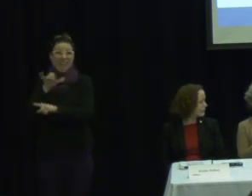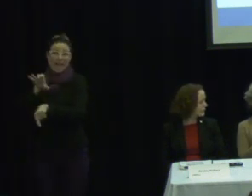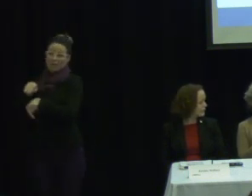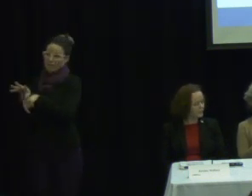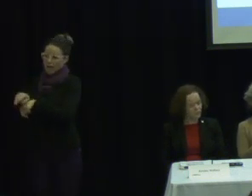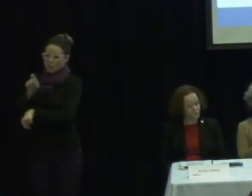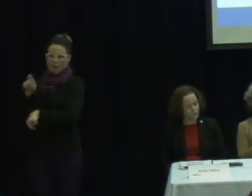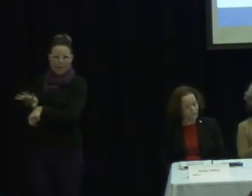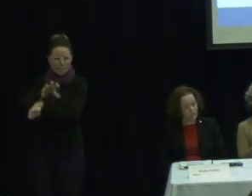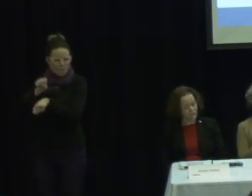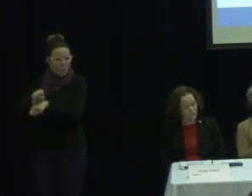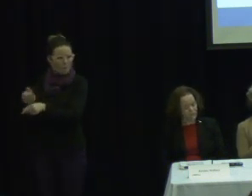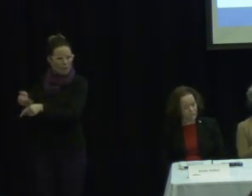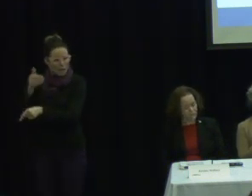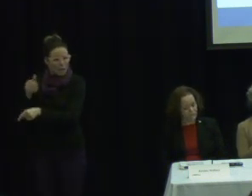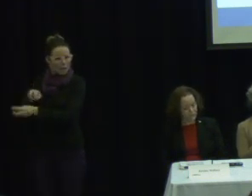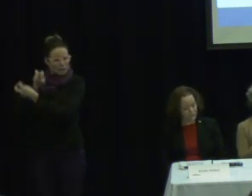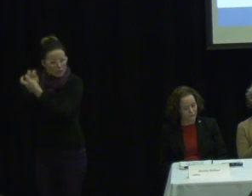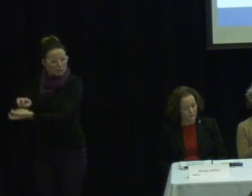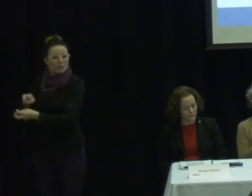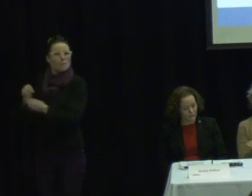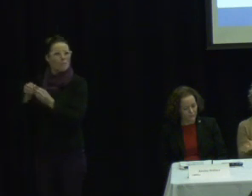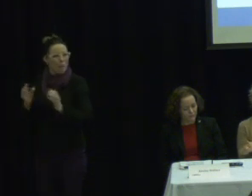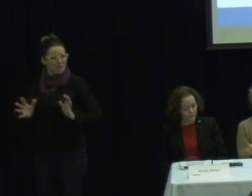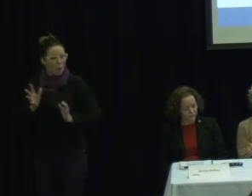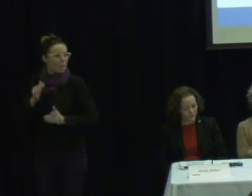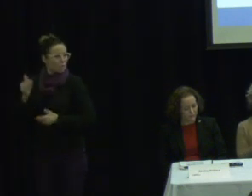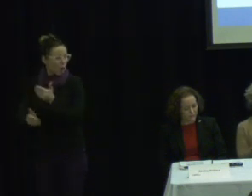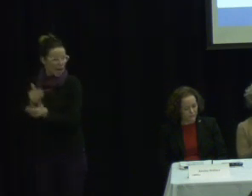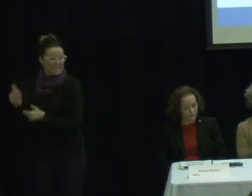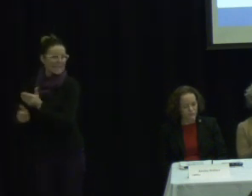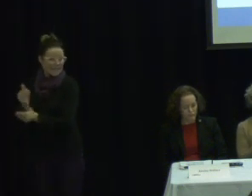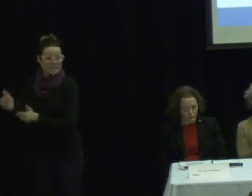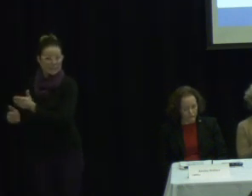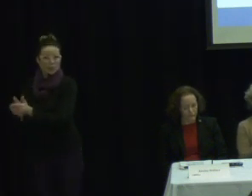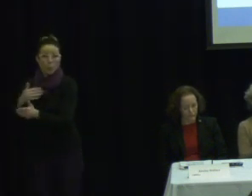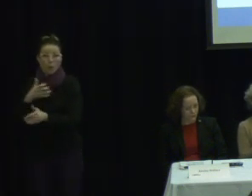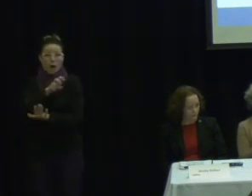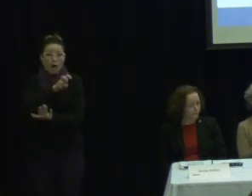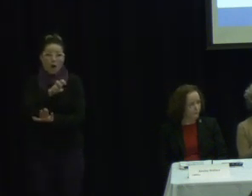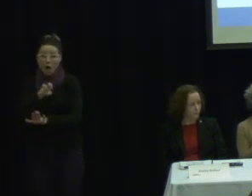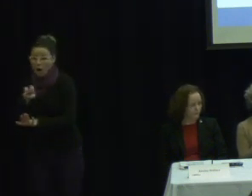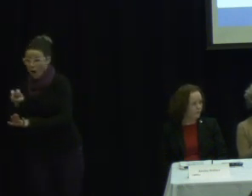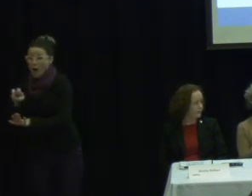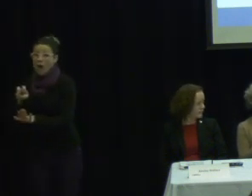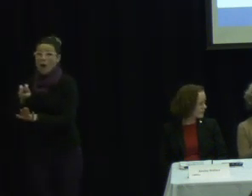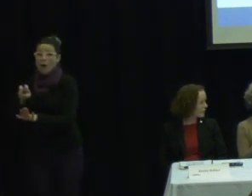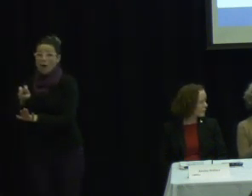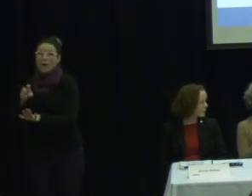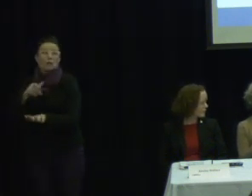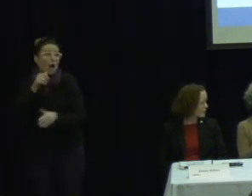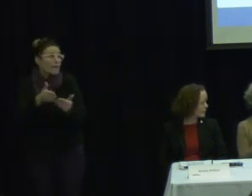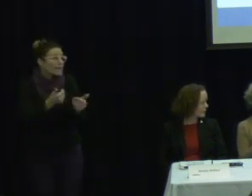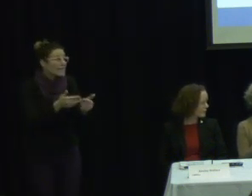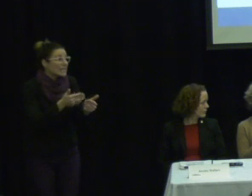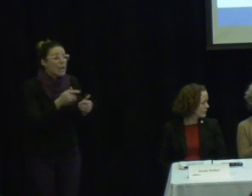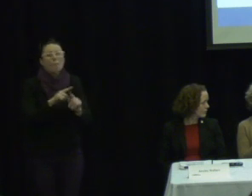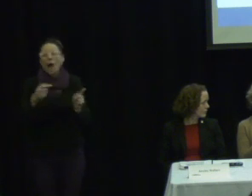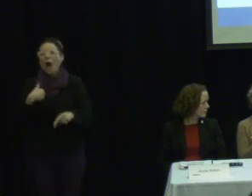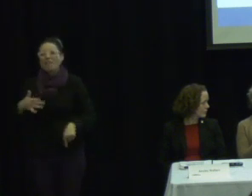do think there are departments that are absolutely models for how this works,